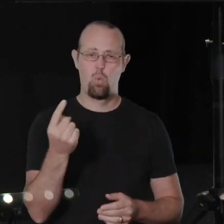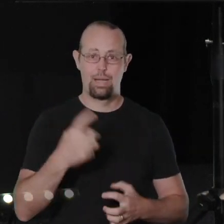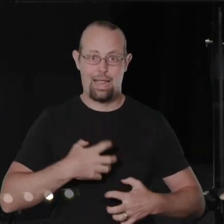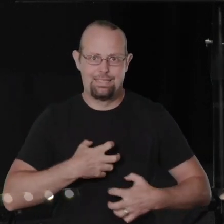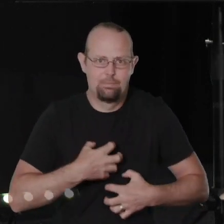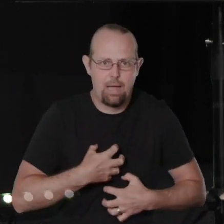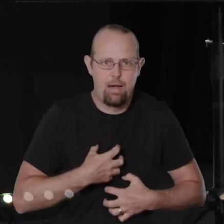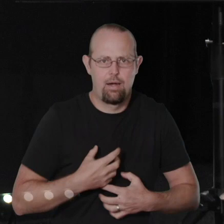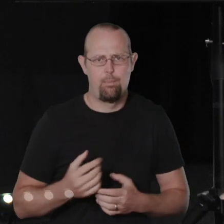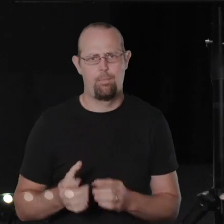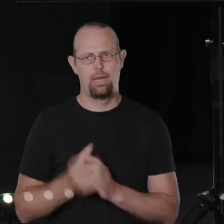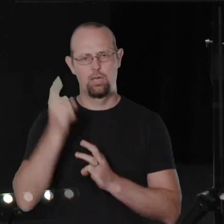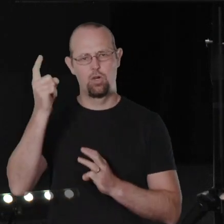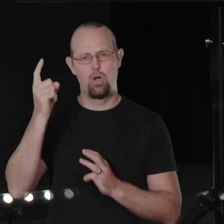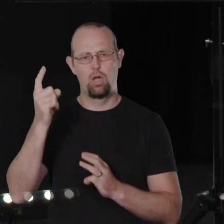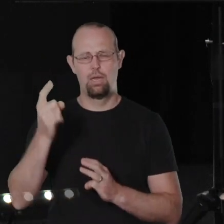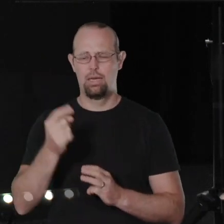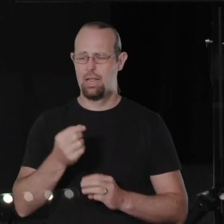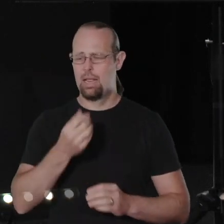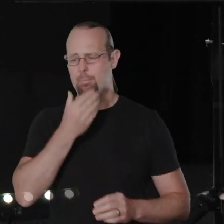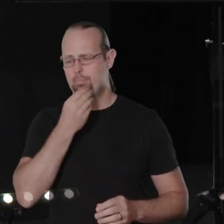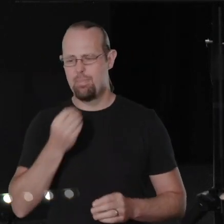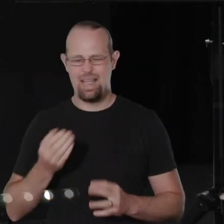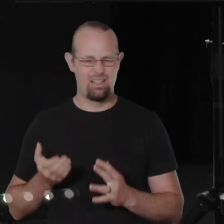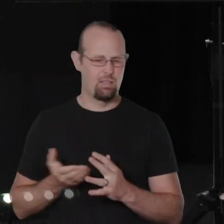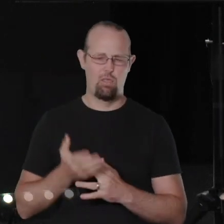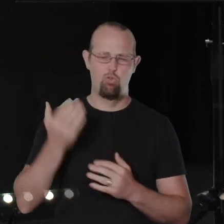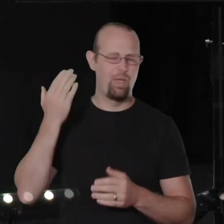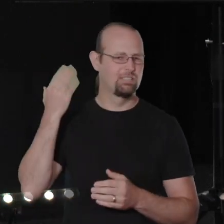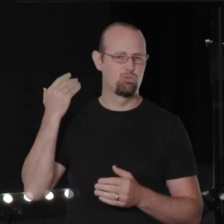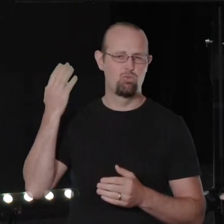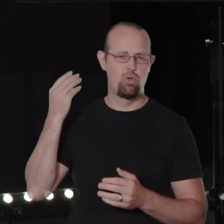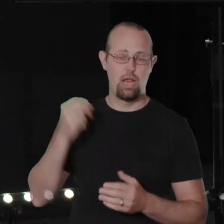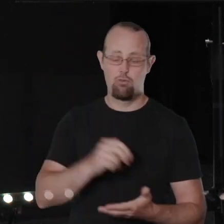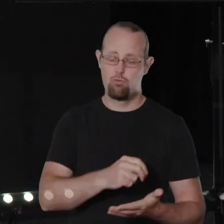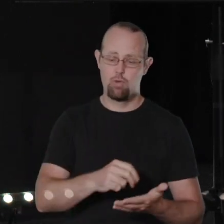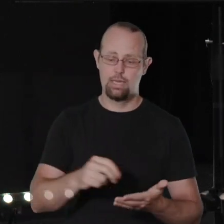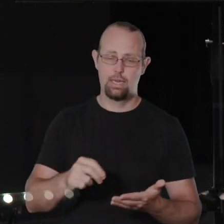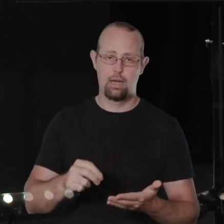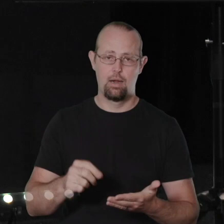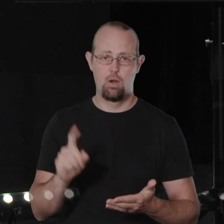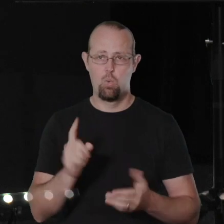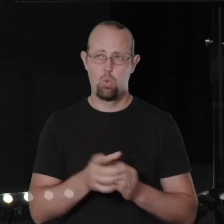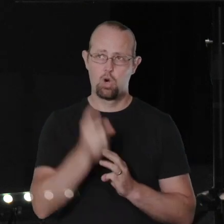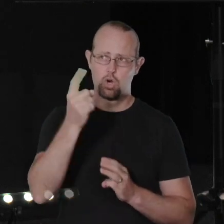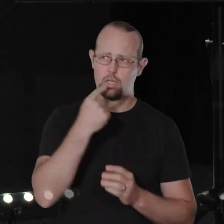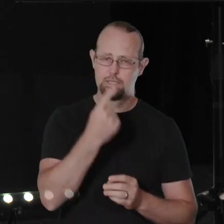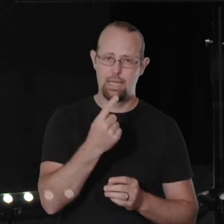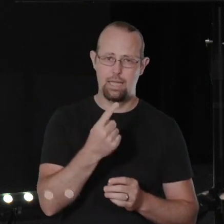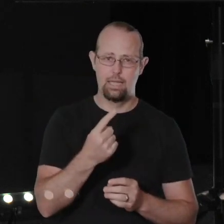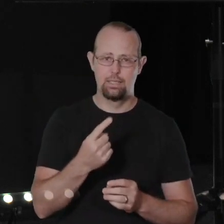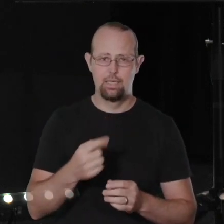history, writing down what the Holy Spirit inspired them to write. Shepherds wrote this book. Kings